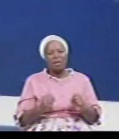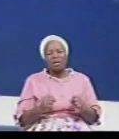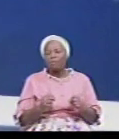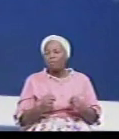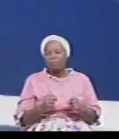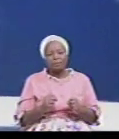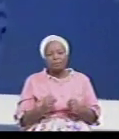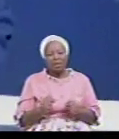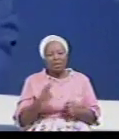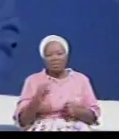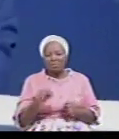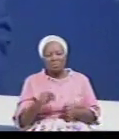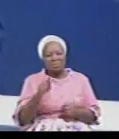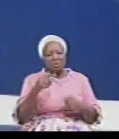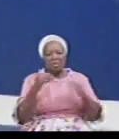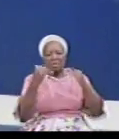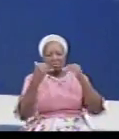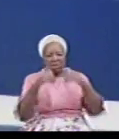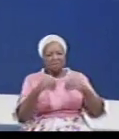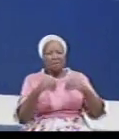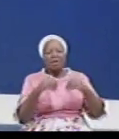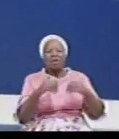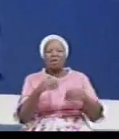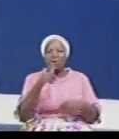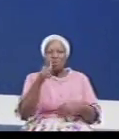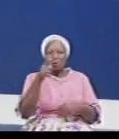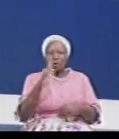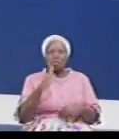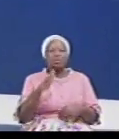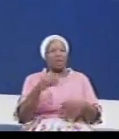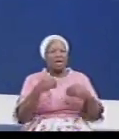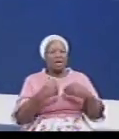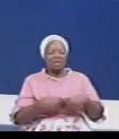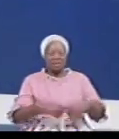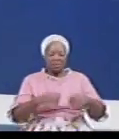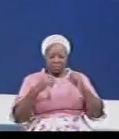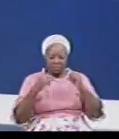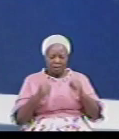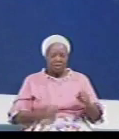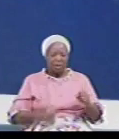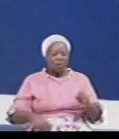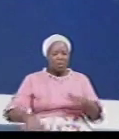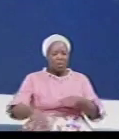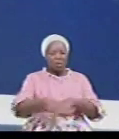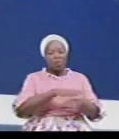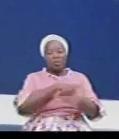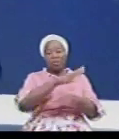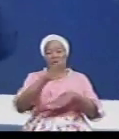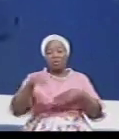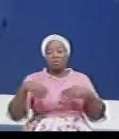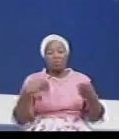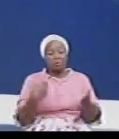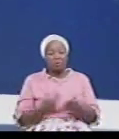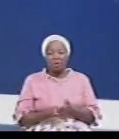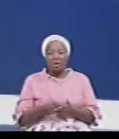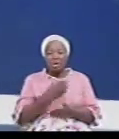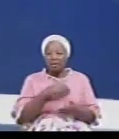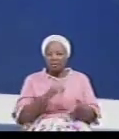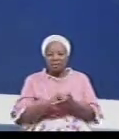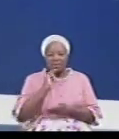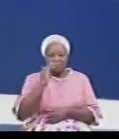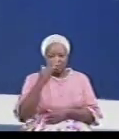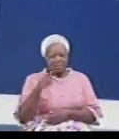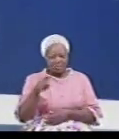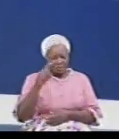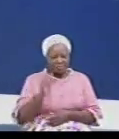God for his goodness. Let's thank God for his goodness. Oh, God is good all the time. God is good all the